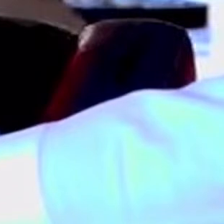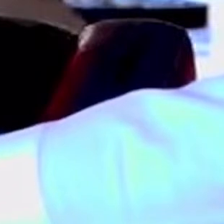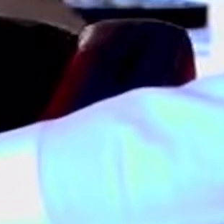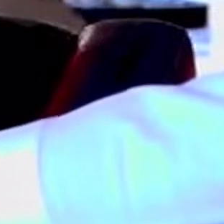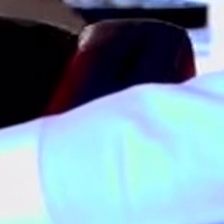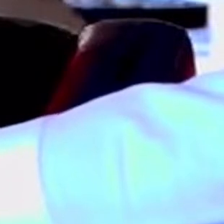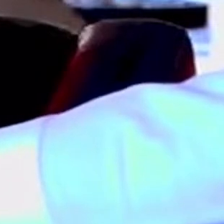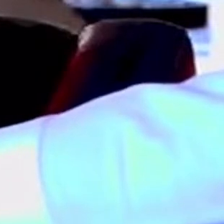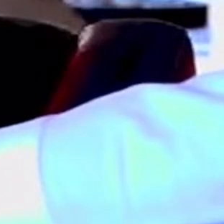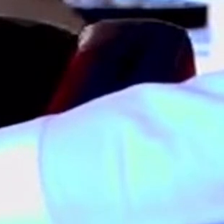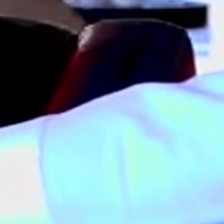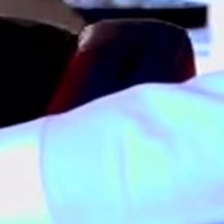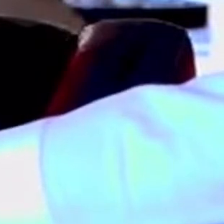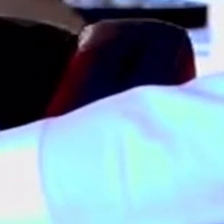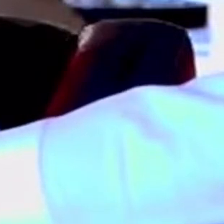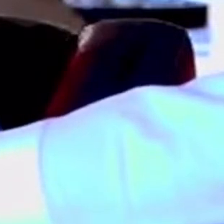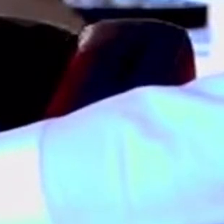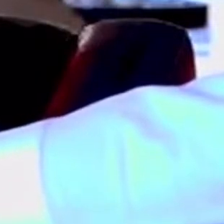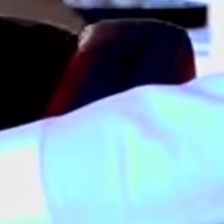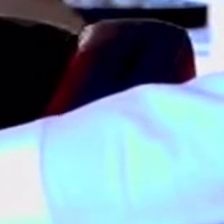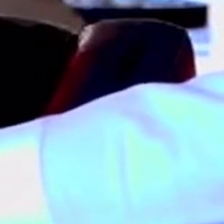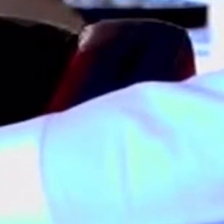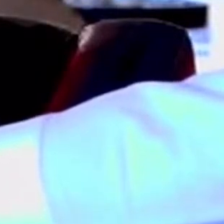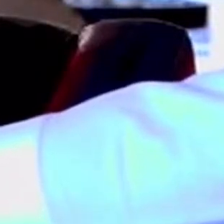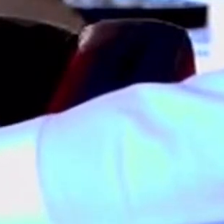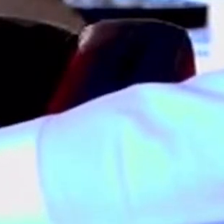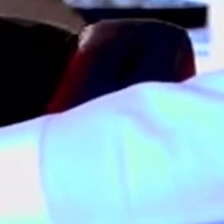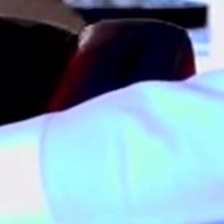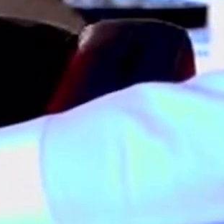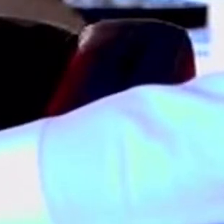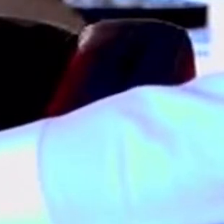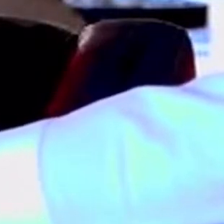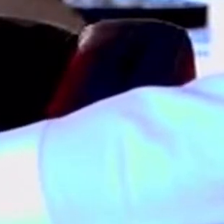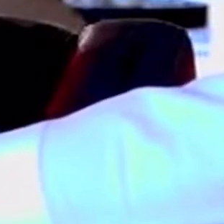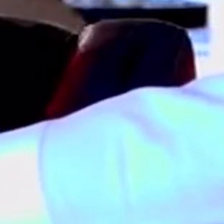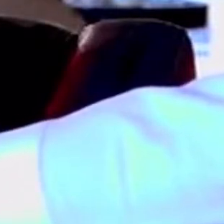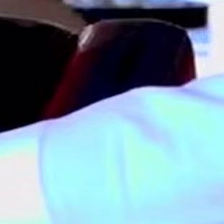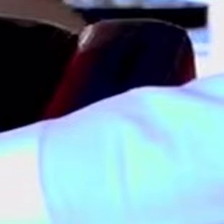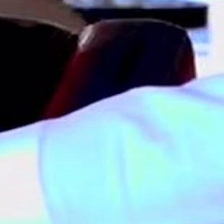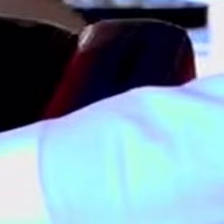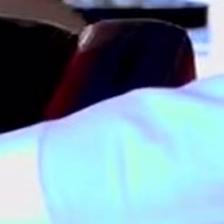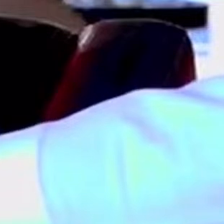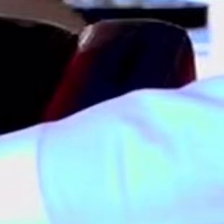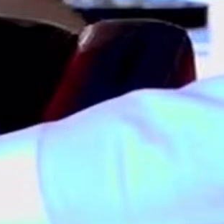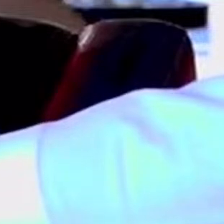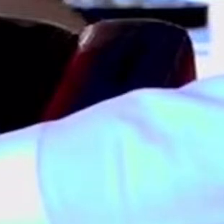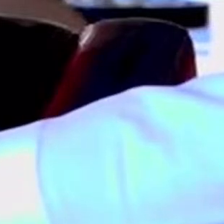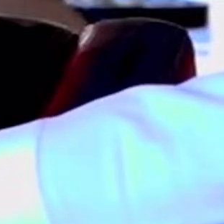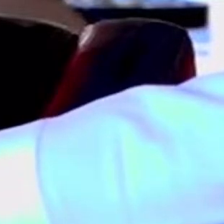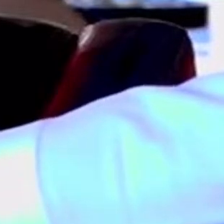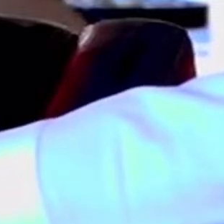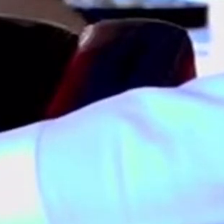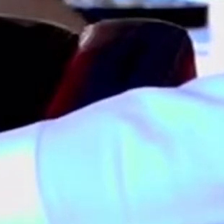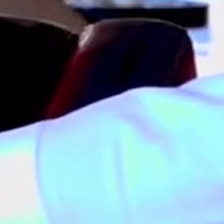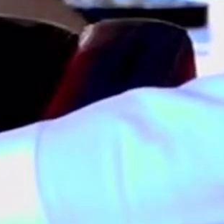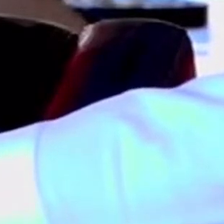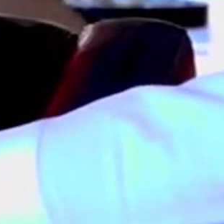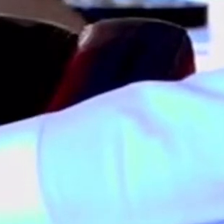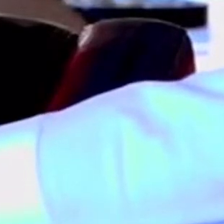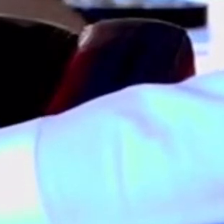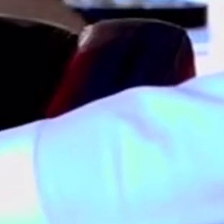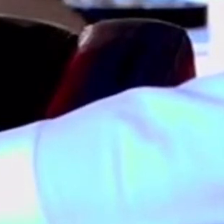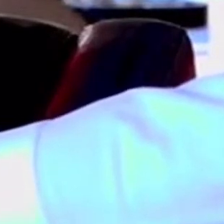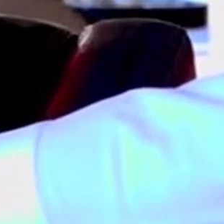There is nothing like Mpika Central, Mfue, yeah. So that is briefly about Mpika.